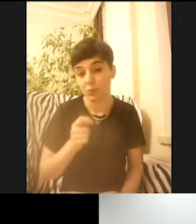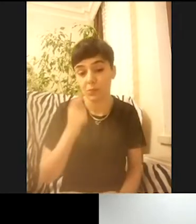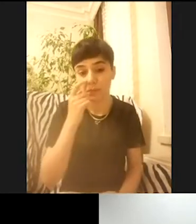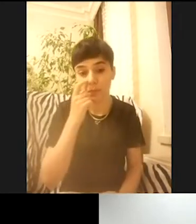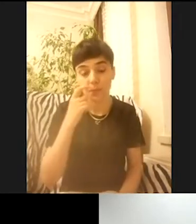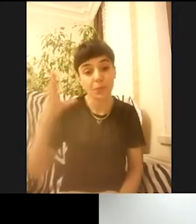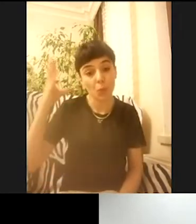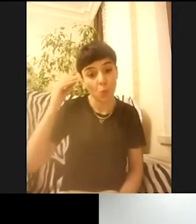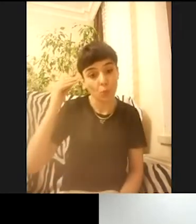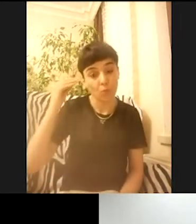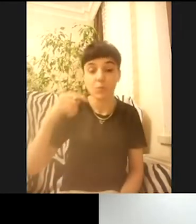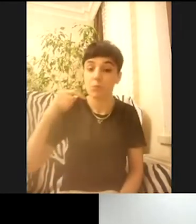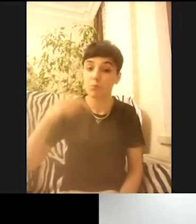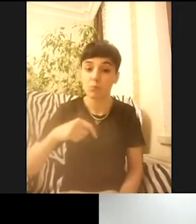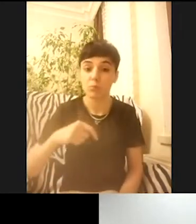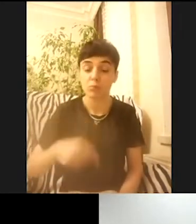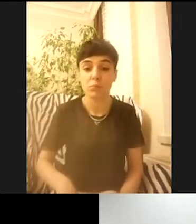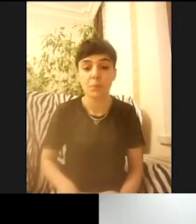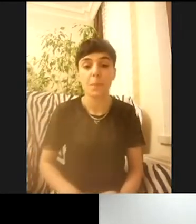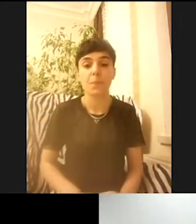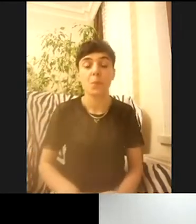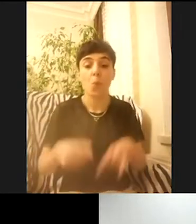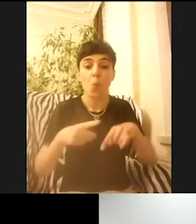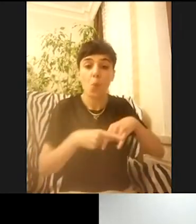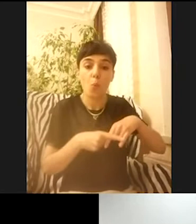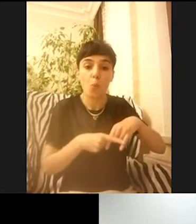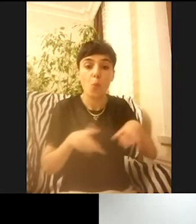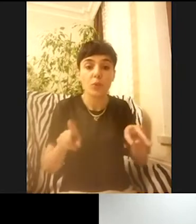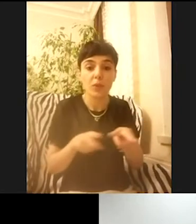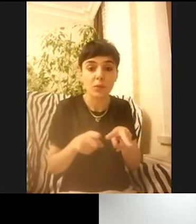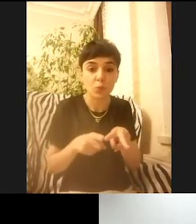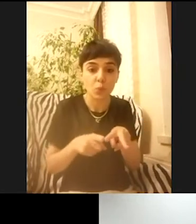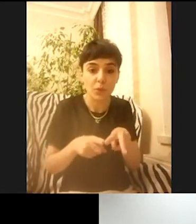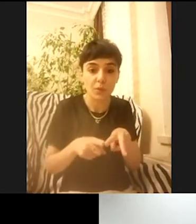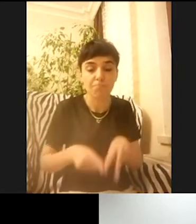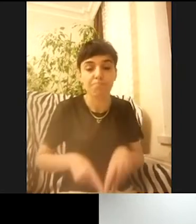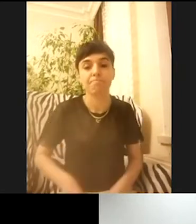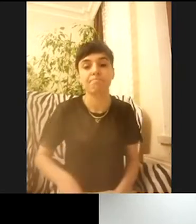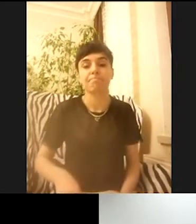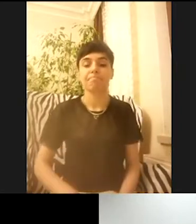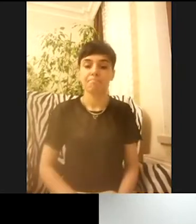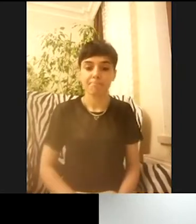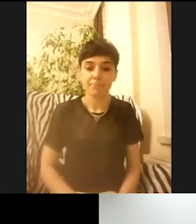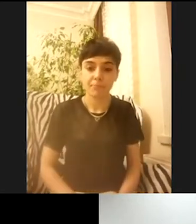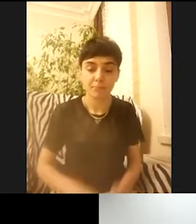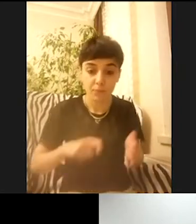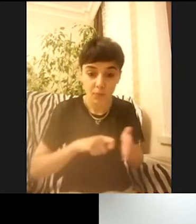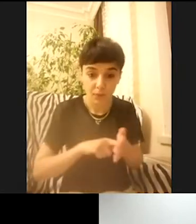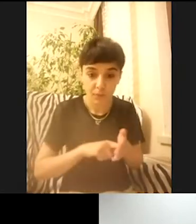that homonationalism is used by states in the Western Europe to regulate